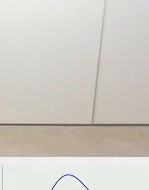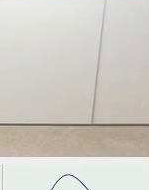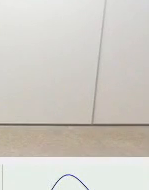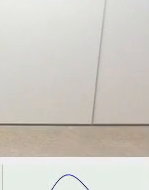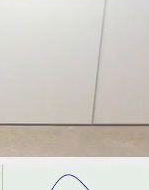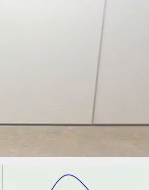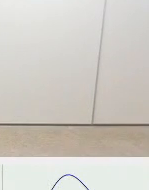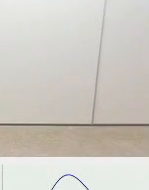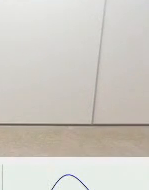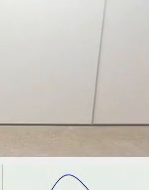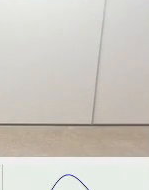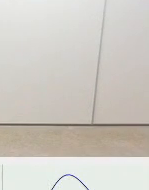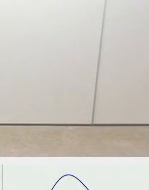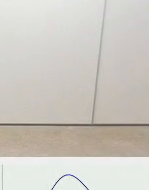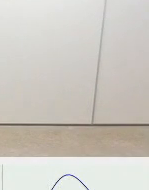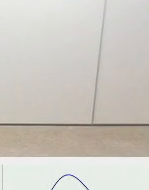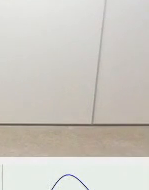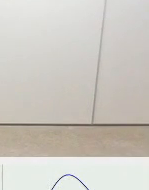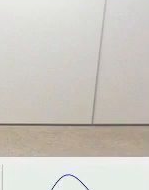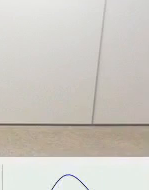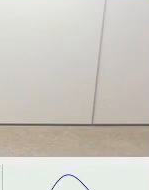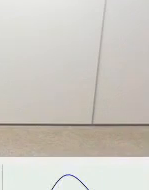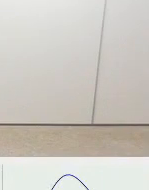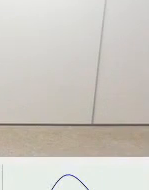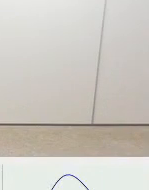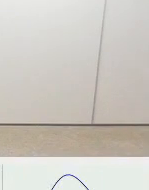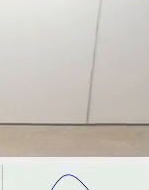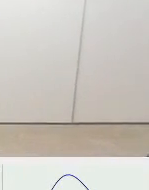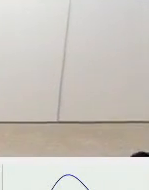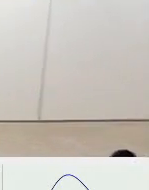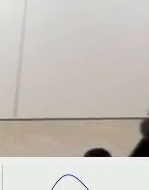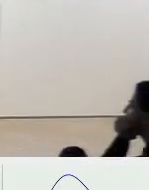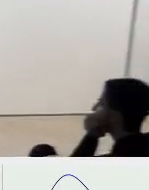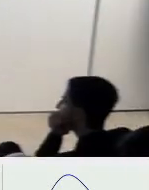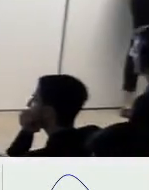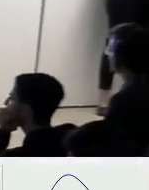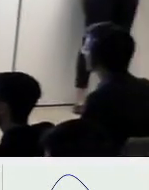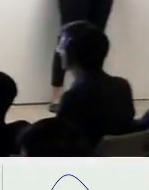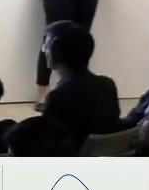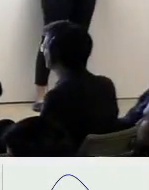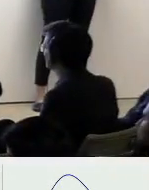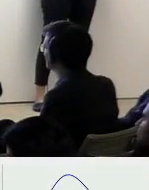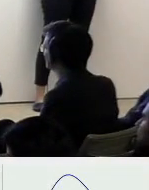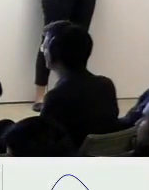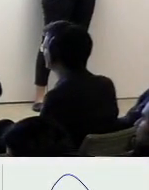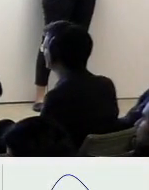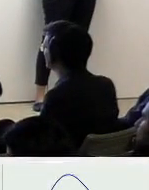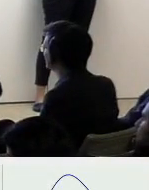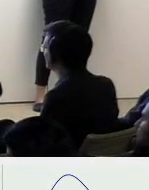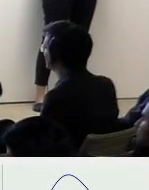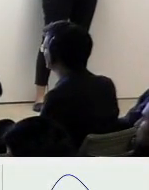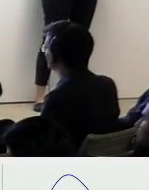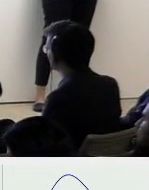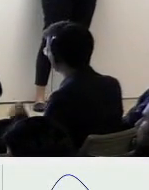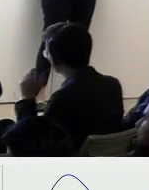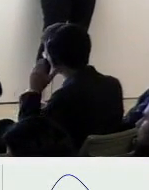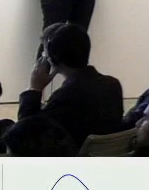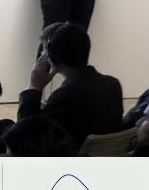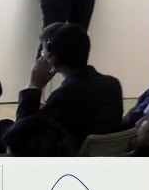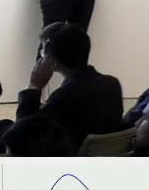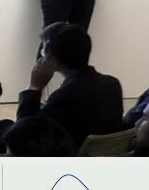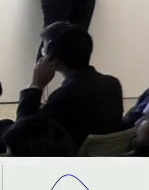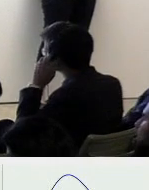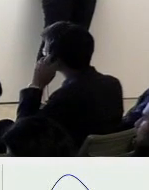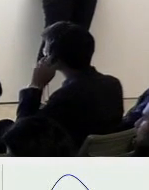country. So that's linear thinking, we just go one way. But the problem is, if country B builds up their armaments some more, then country A